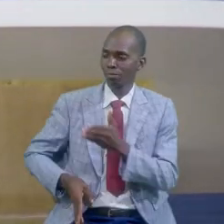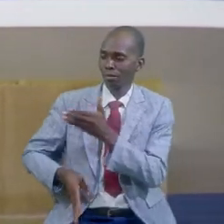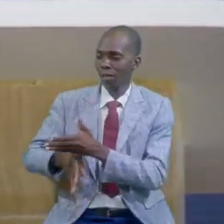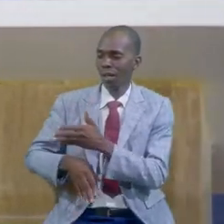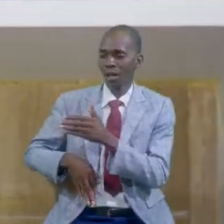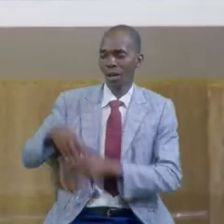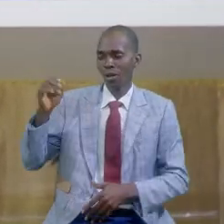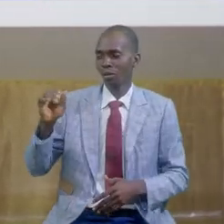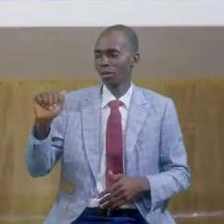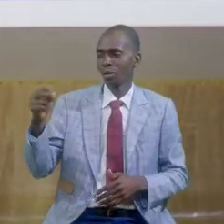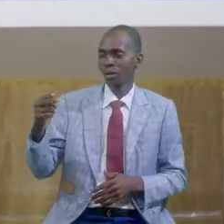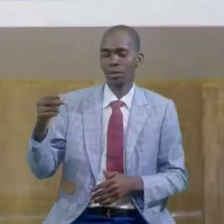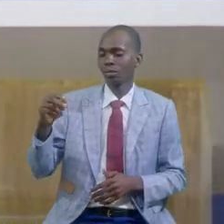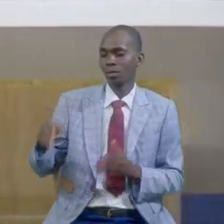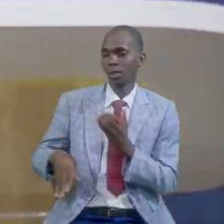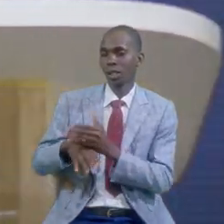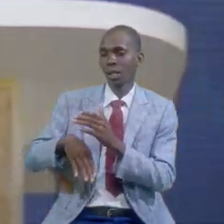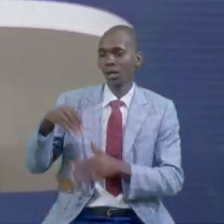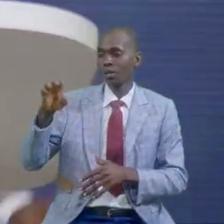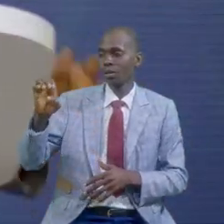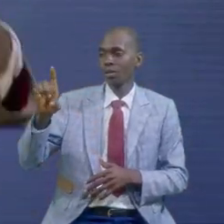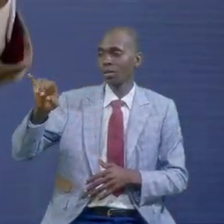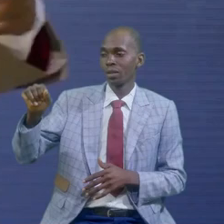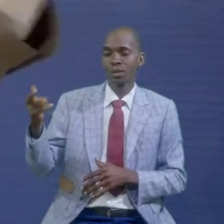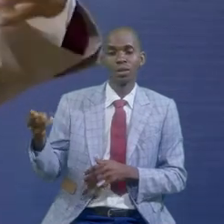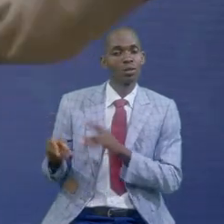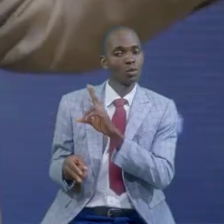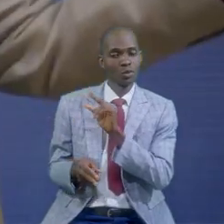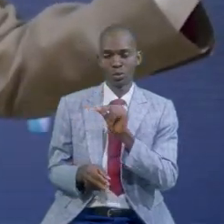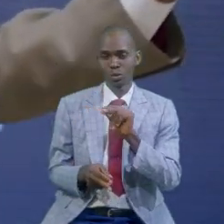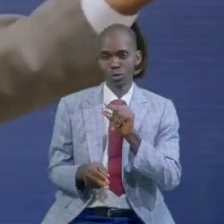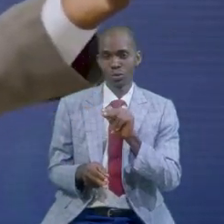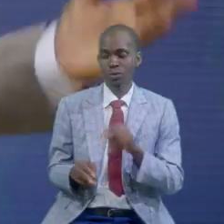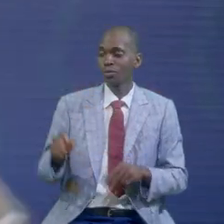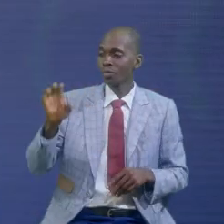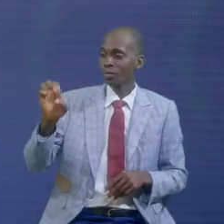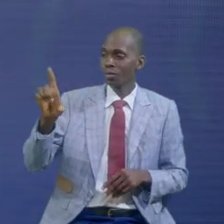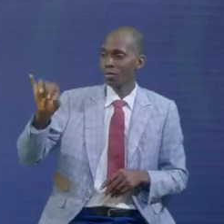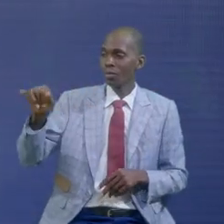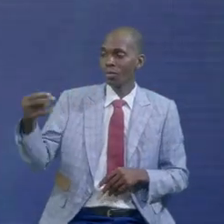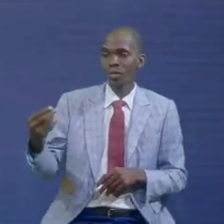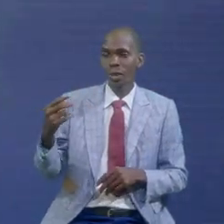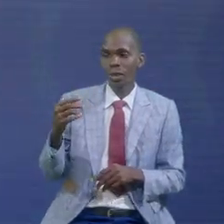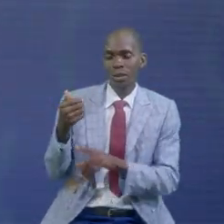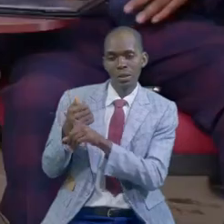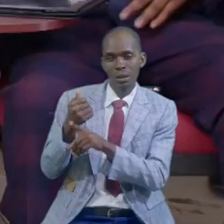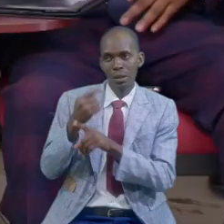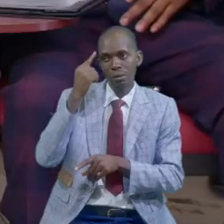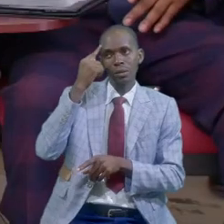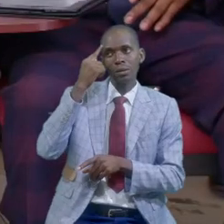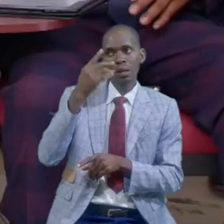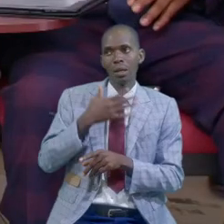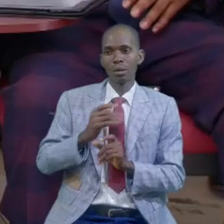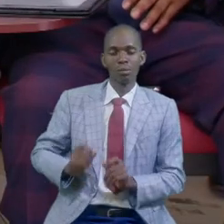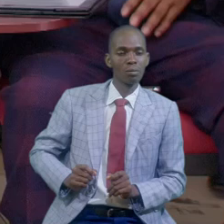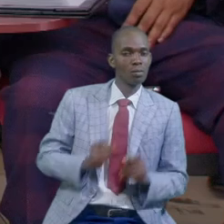He, by what he thought, ran himself out of town. Nobody can run